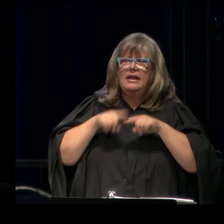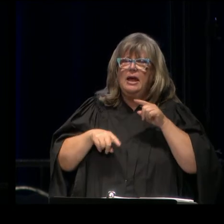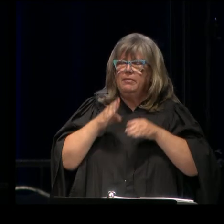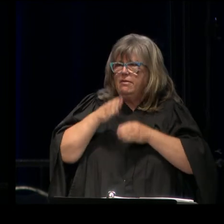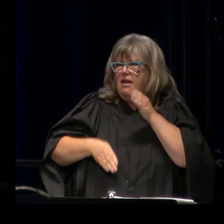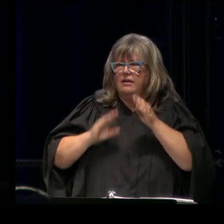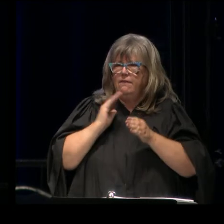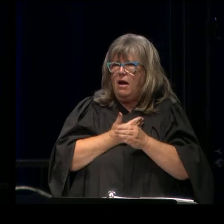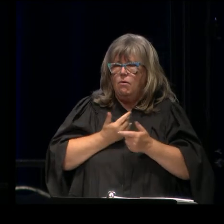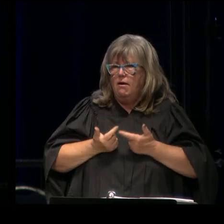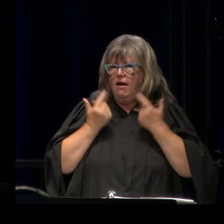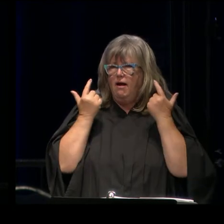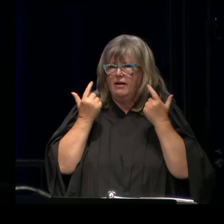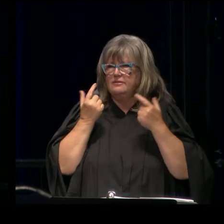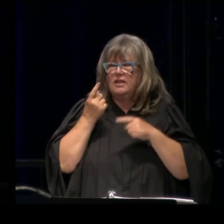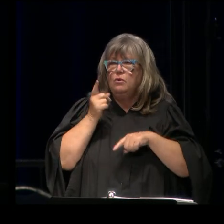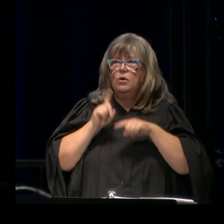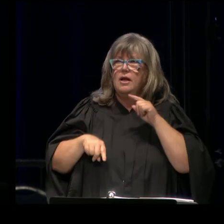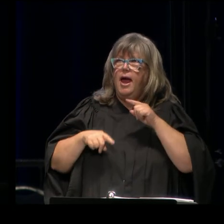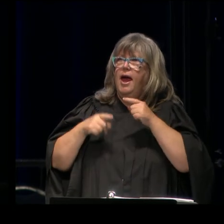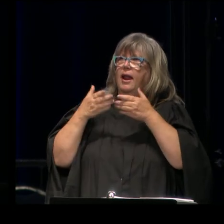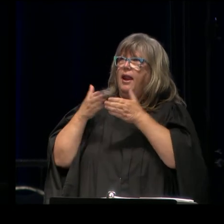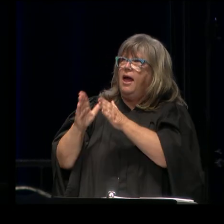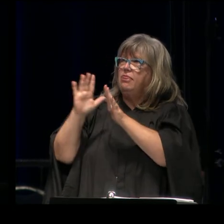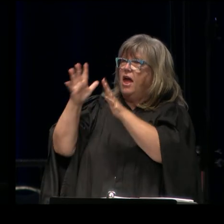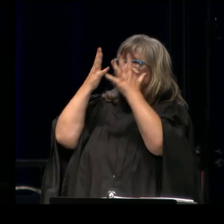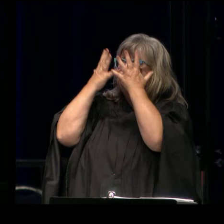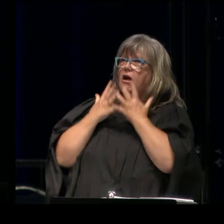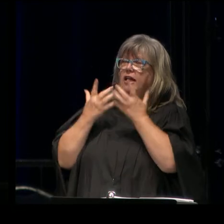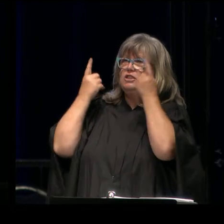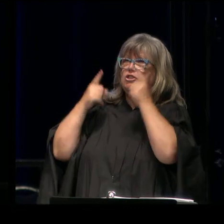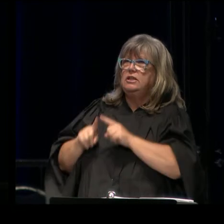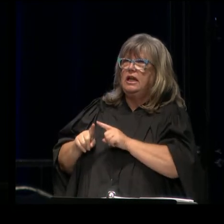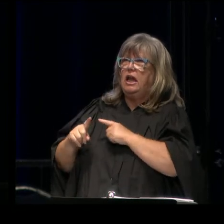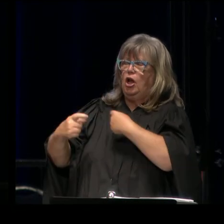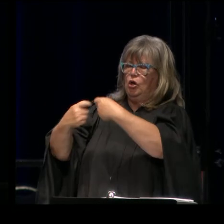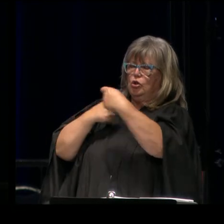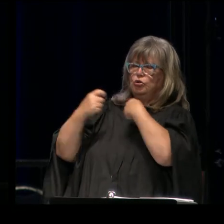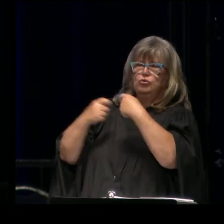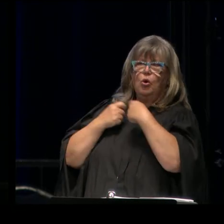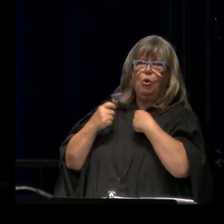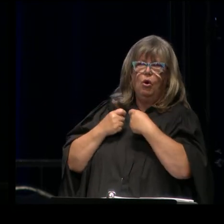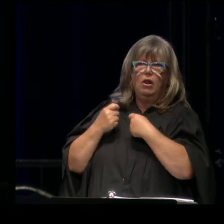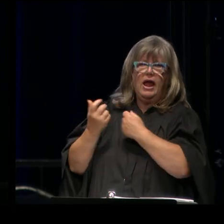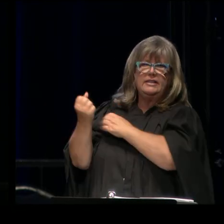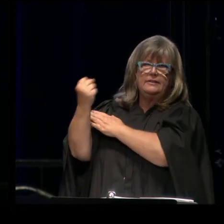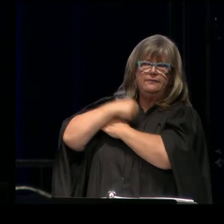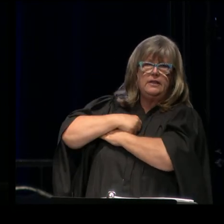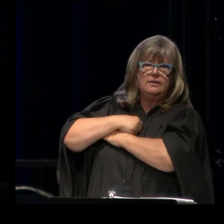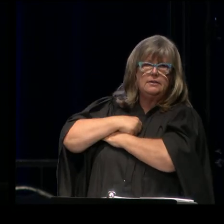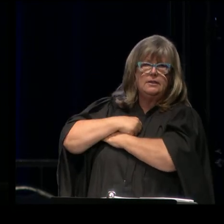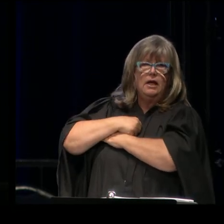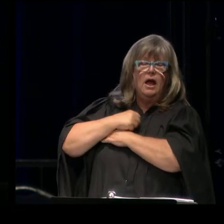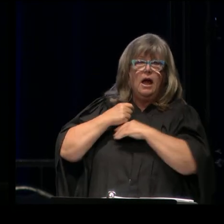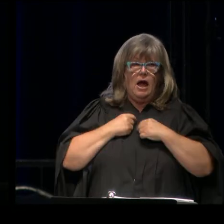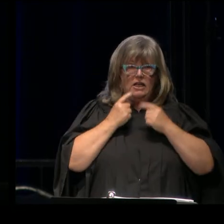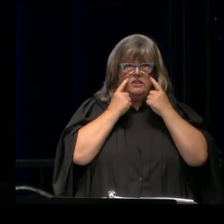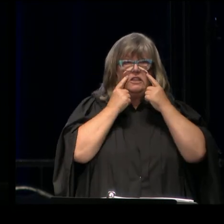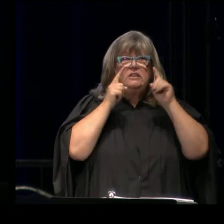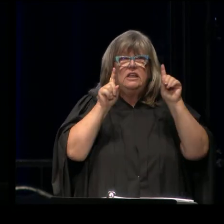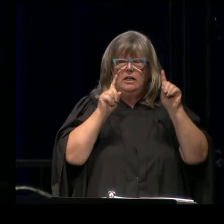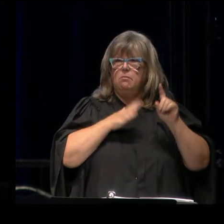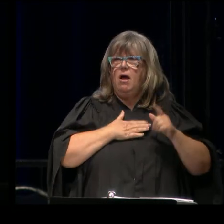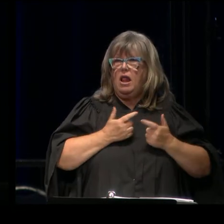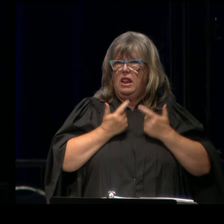can't allow it to control and defeat us. I succeeded in my life, but I will never,